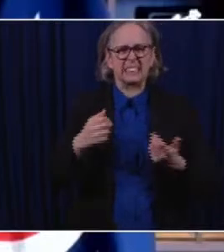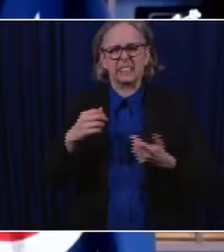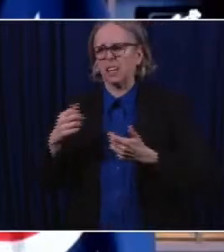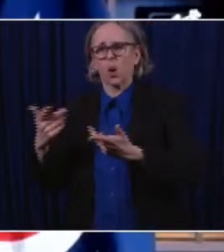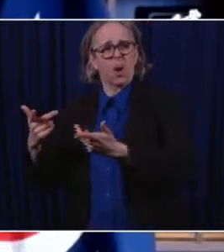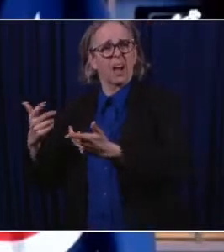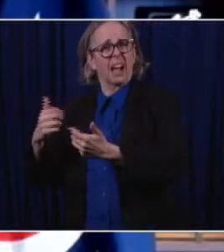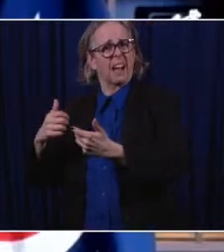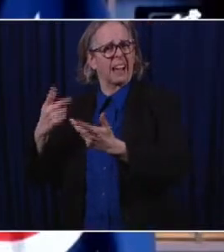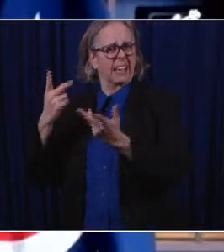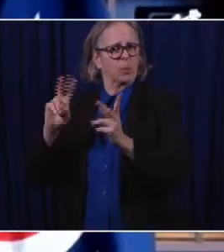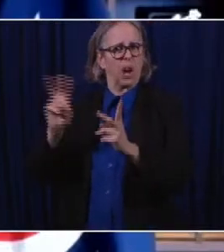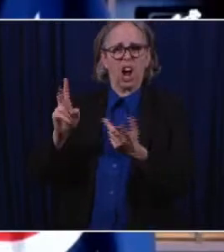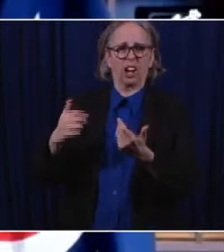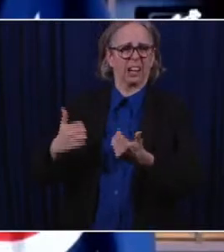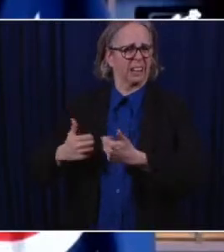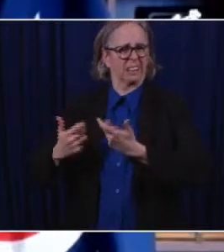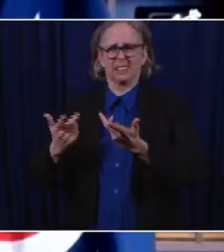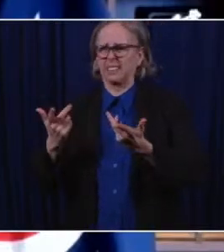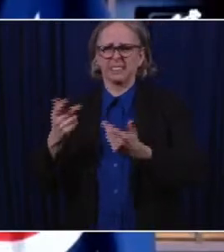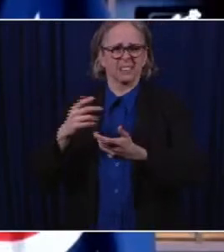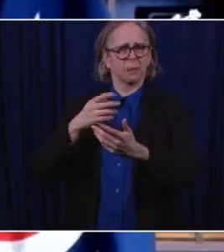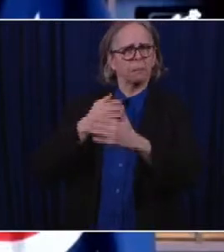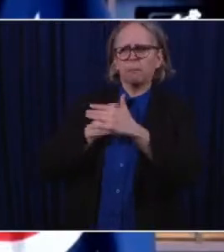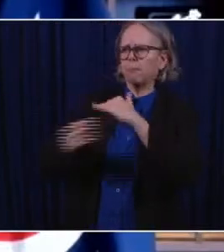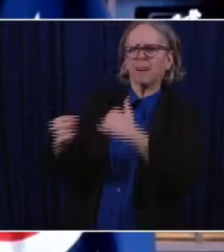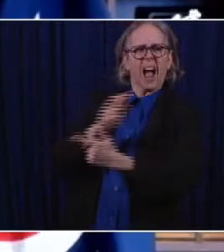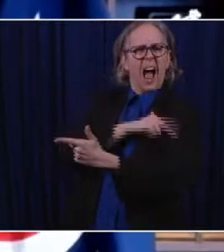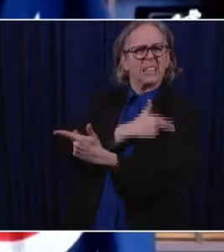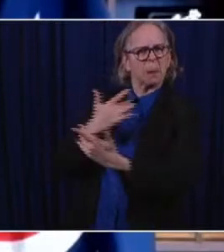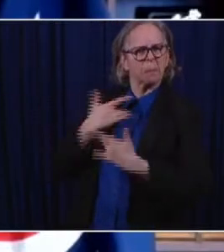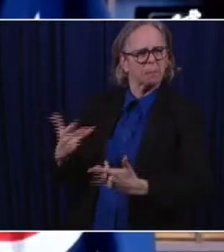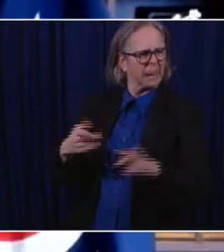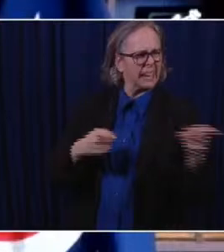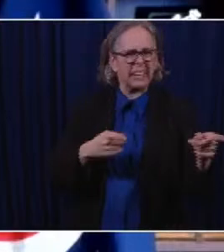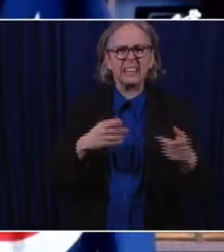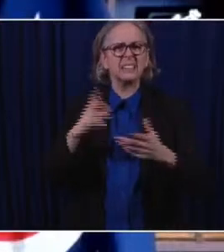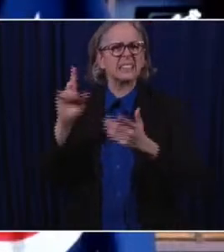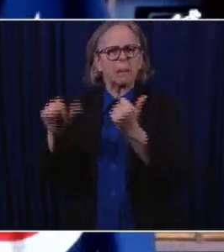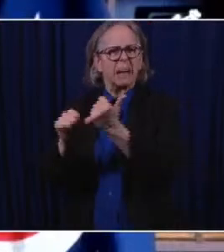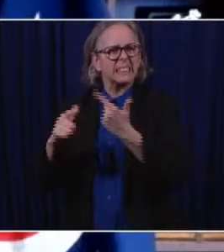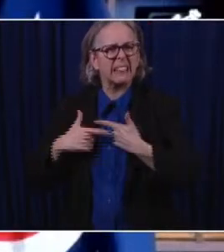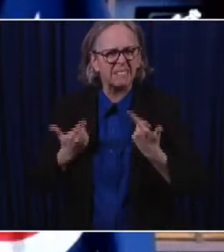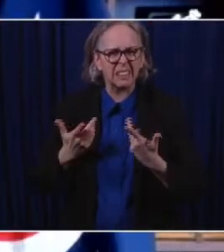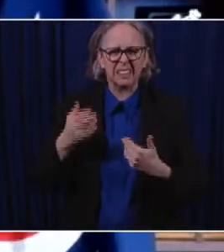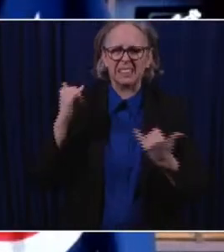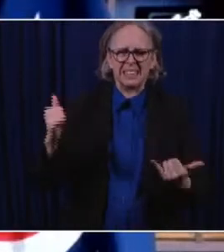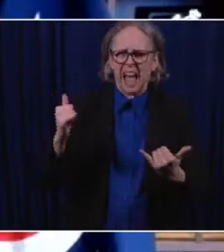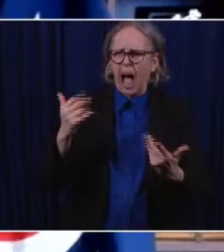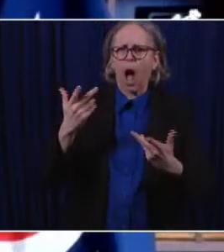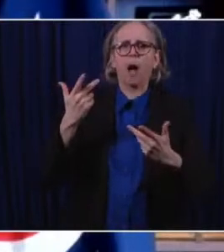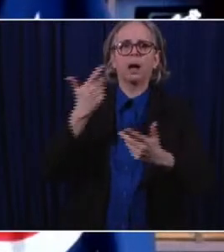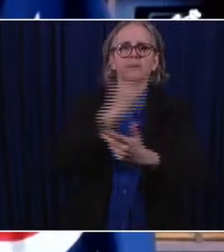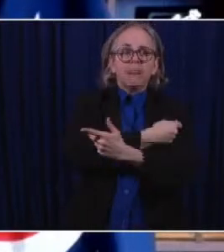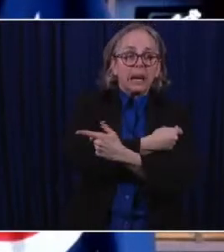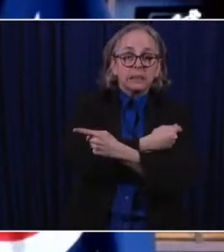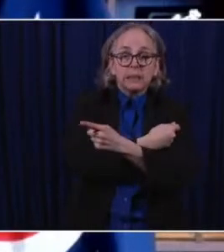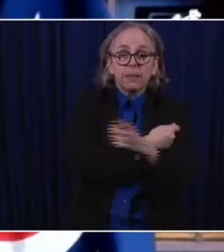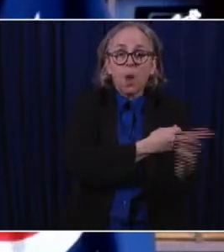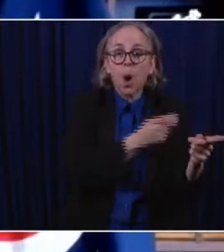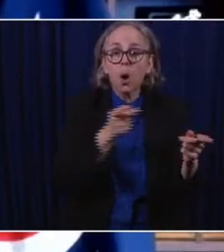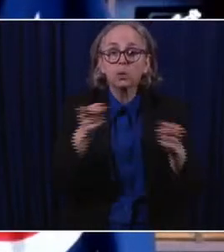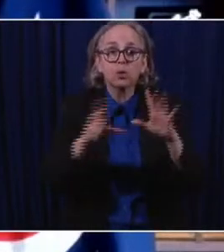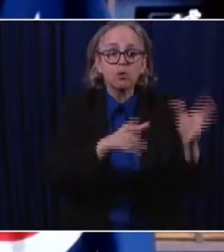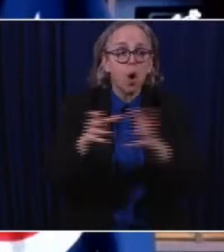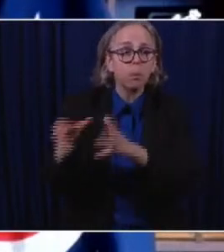society. And so the prioritization is working. The supply hopefully will increase, and we'll